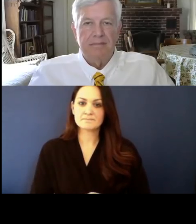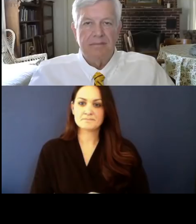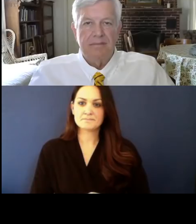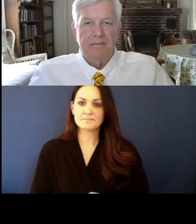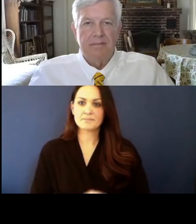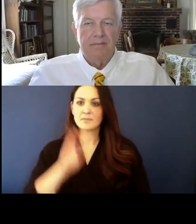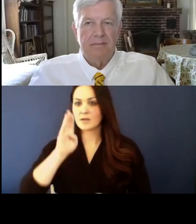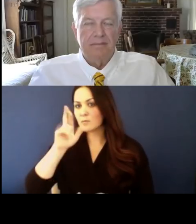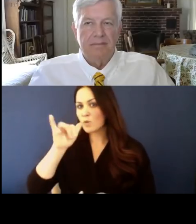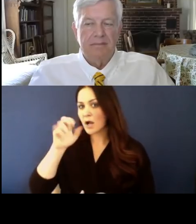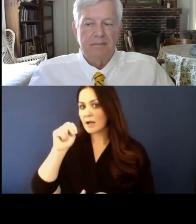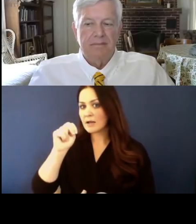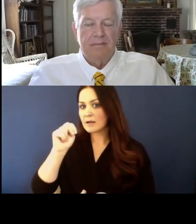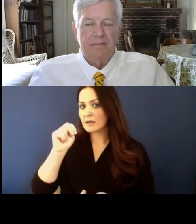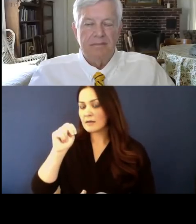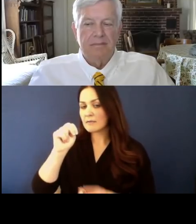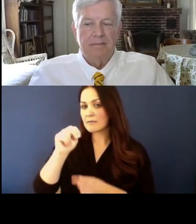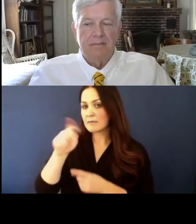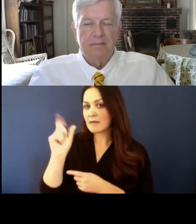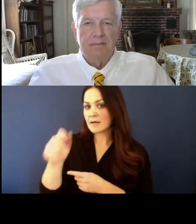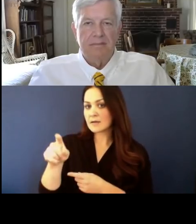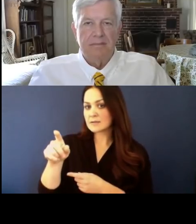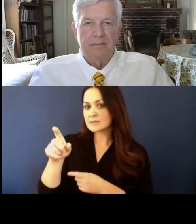Brian, maybe I could ask you to come on, Dr. Zink.